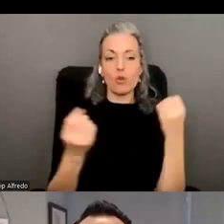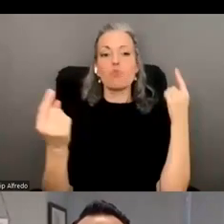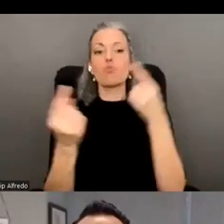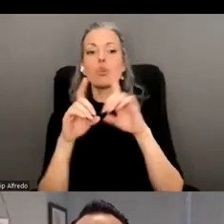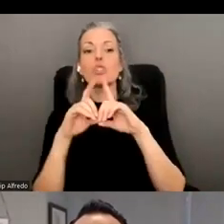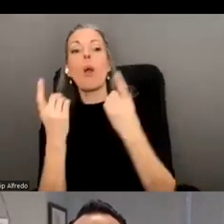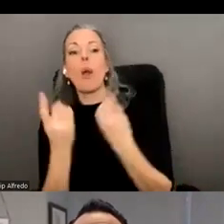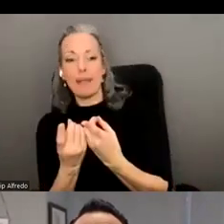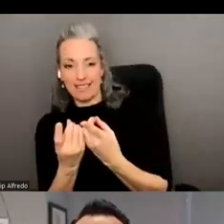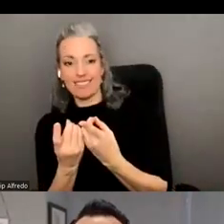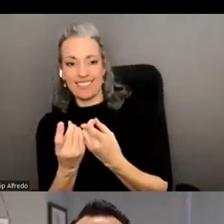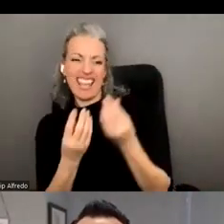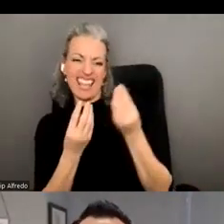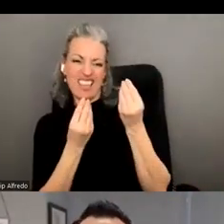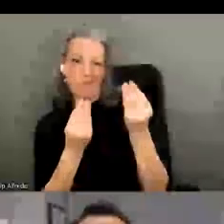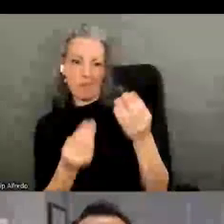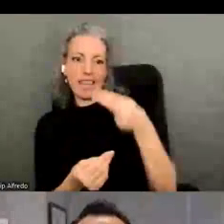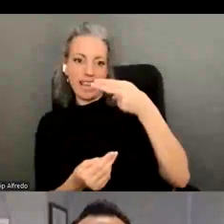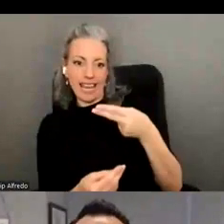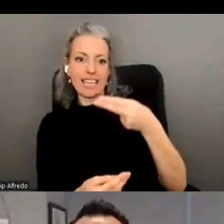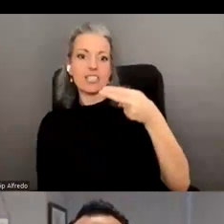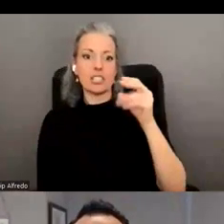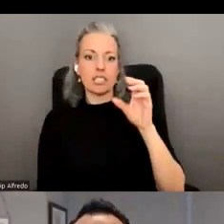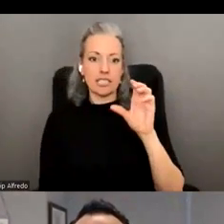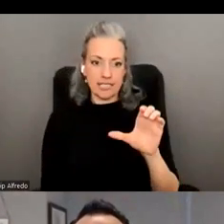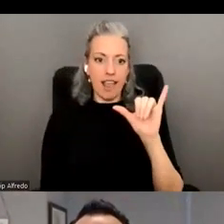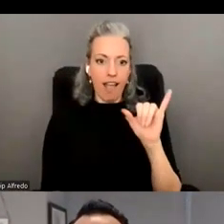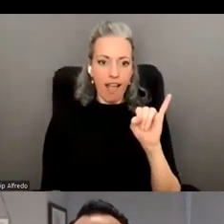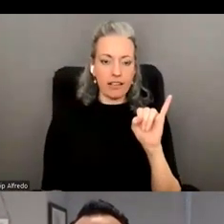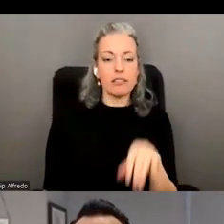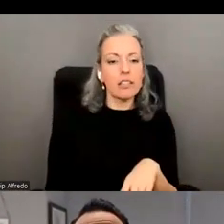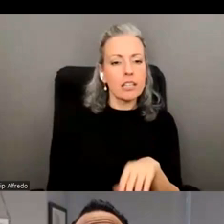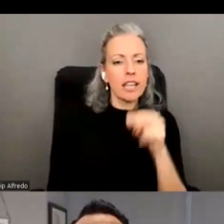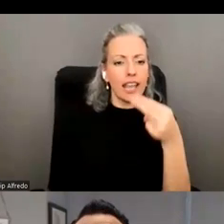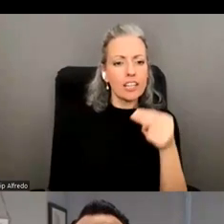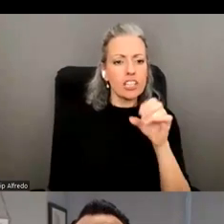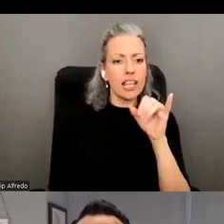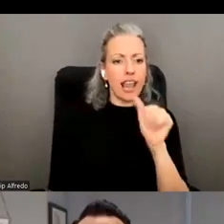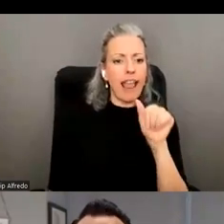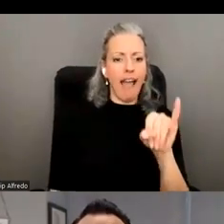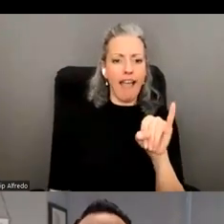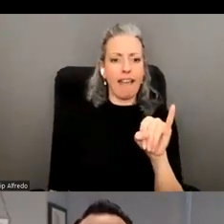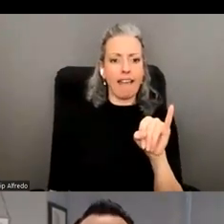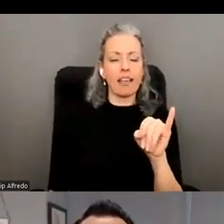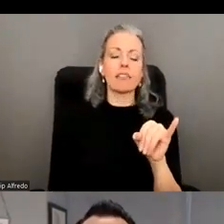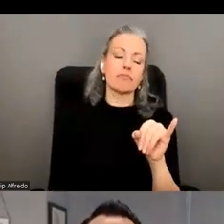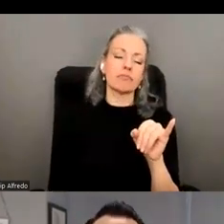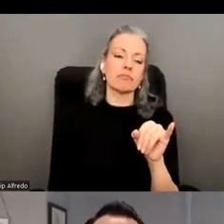and Information, or HCAI, H-C-A-I. This change was additive. We've